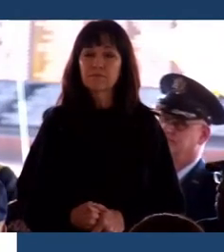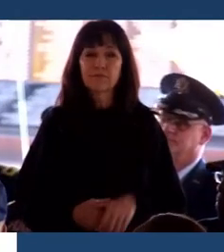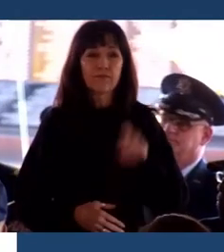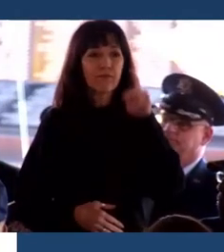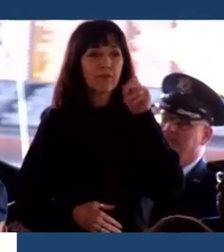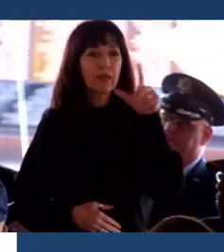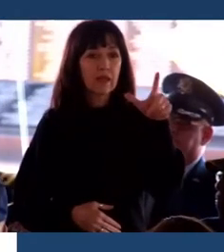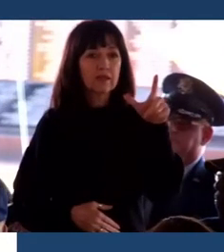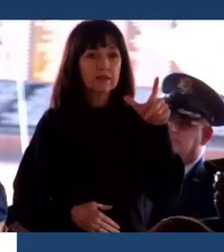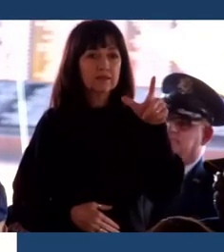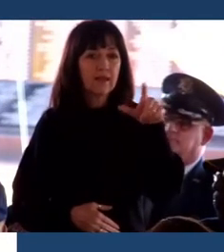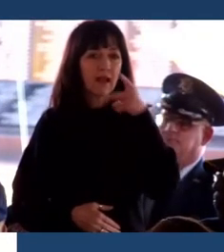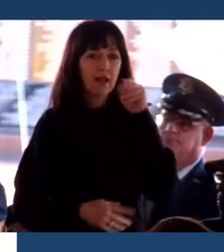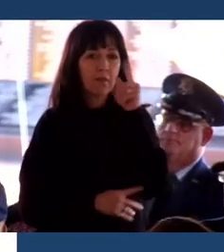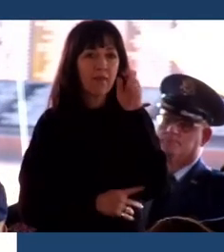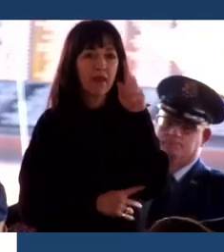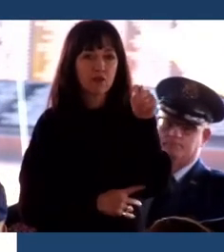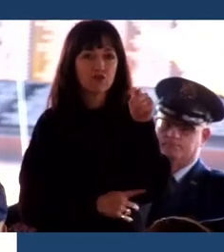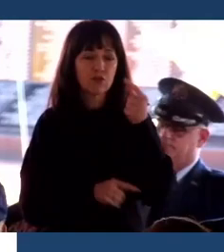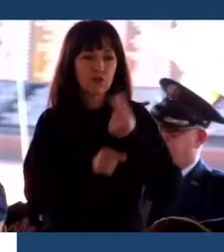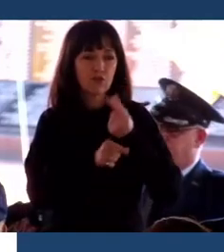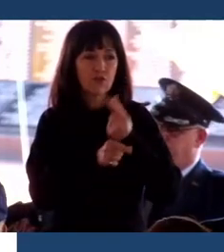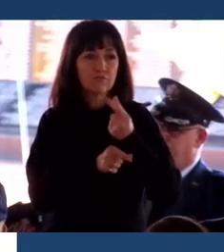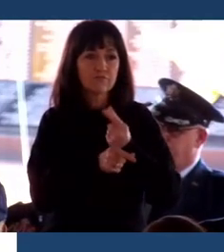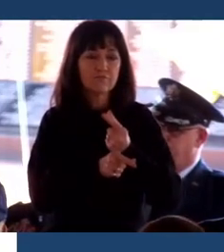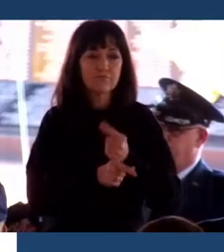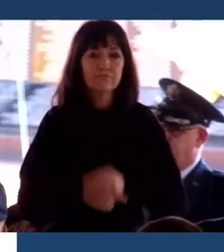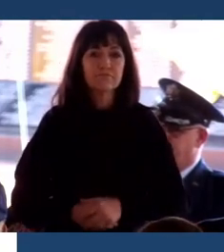Delaware Patriot Guard.